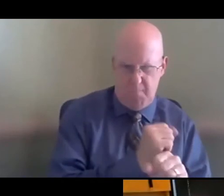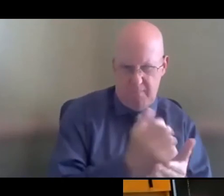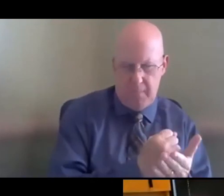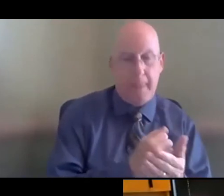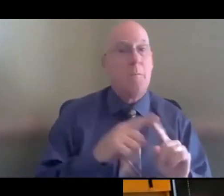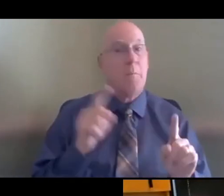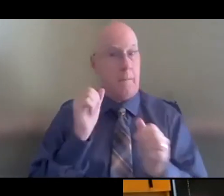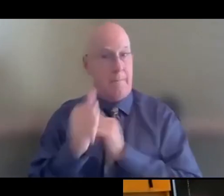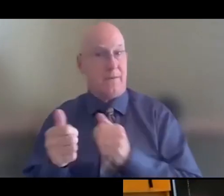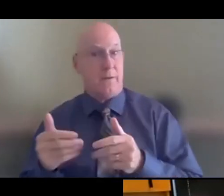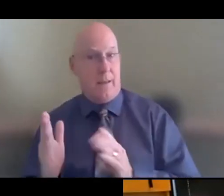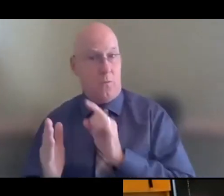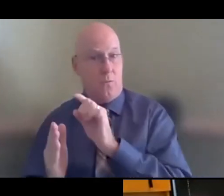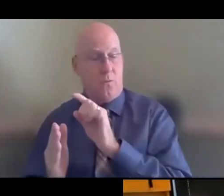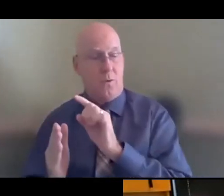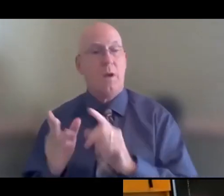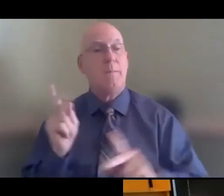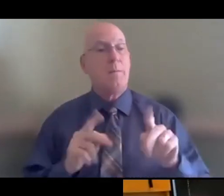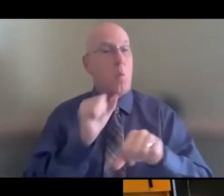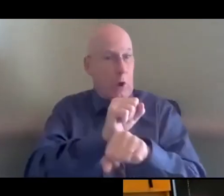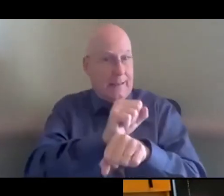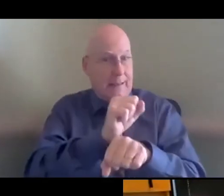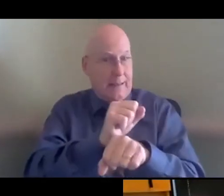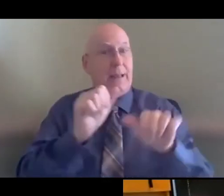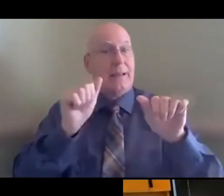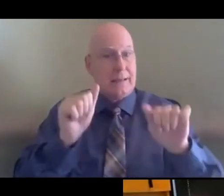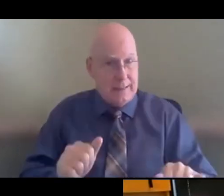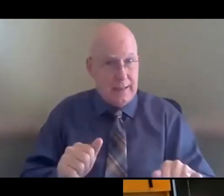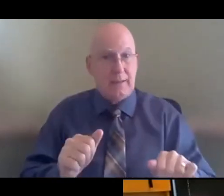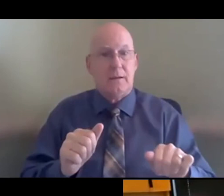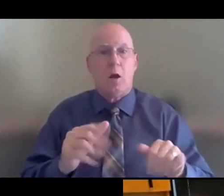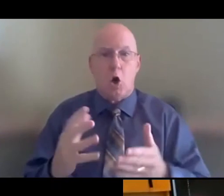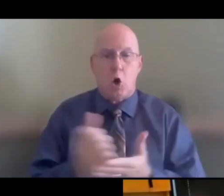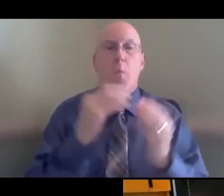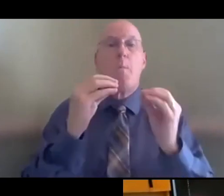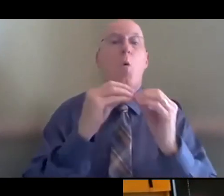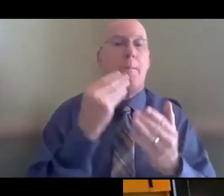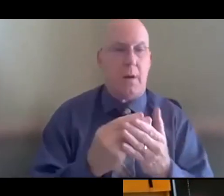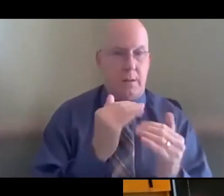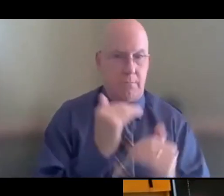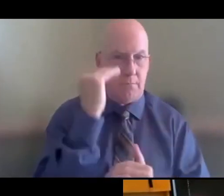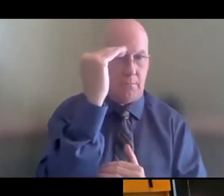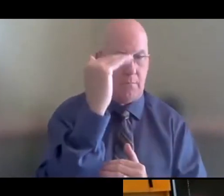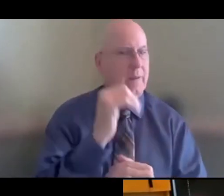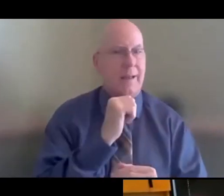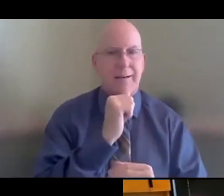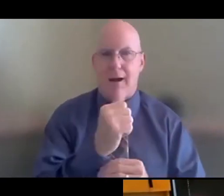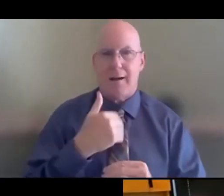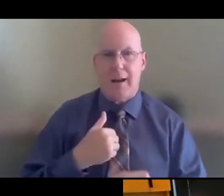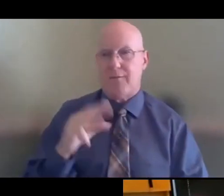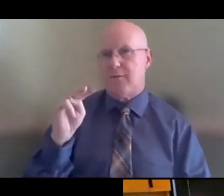where individuals that are working could actually make a significant amount more money and not have their